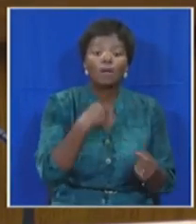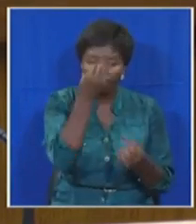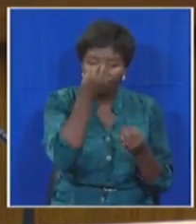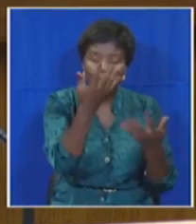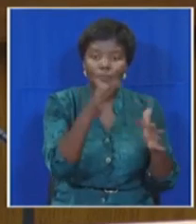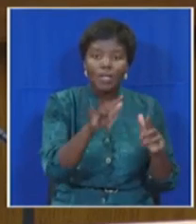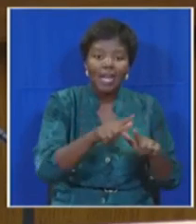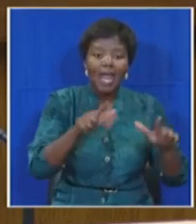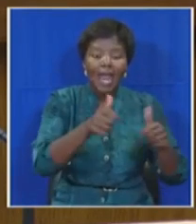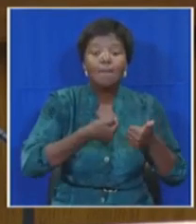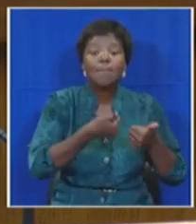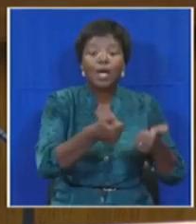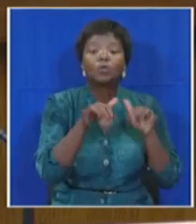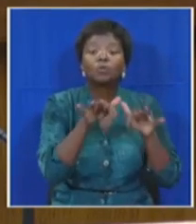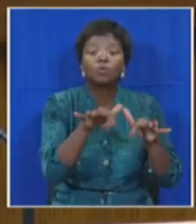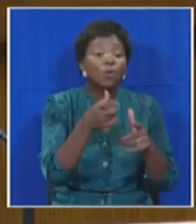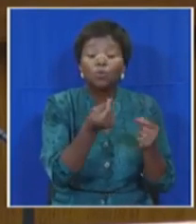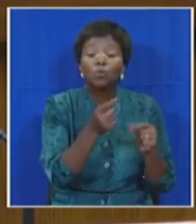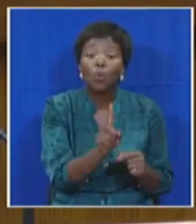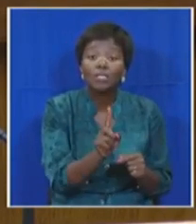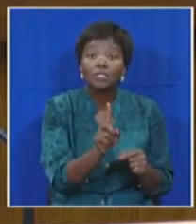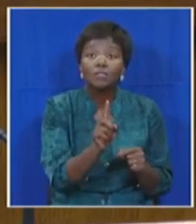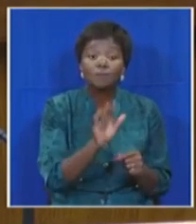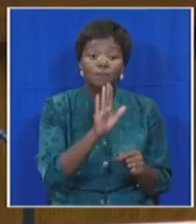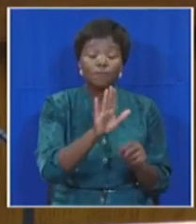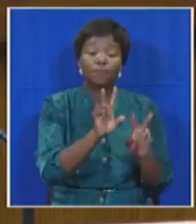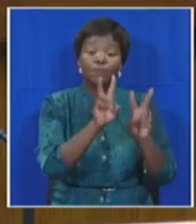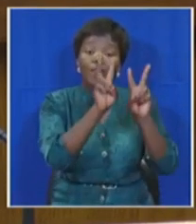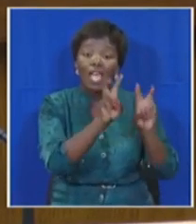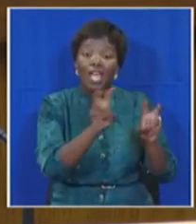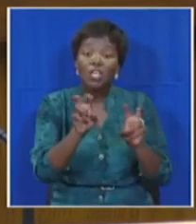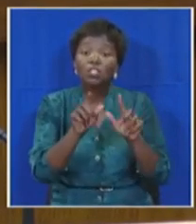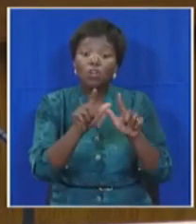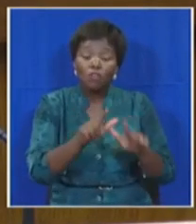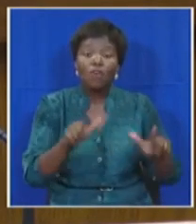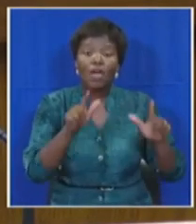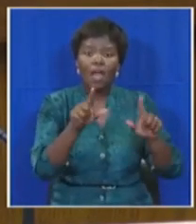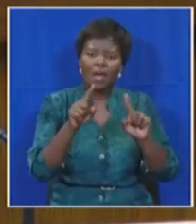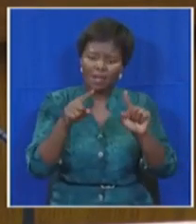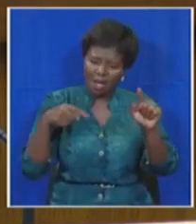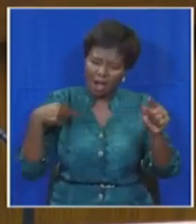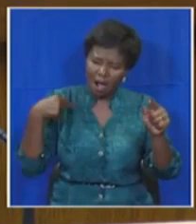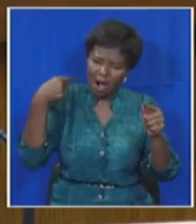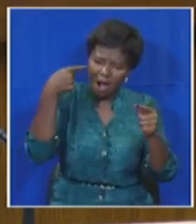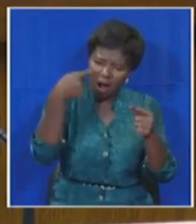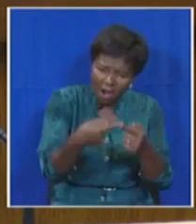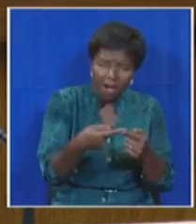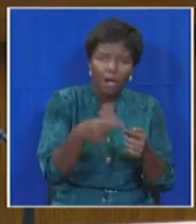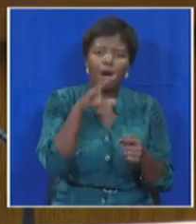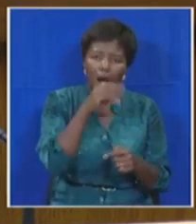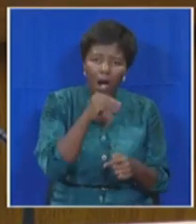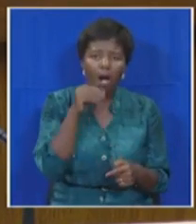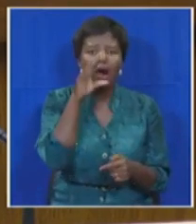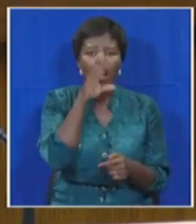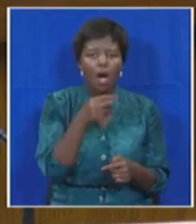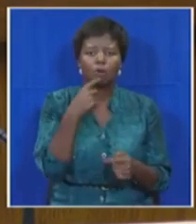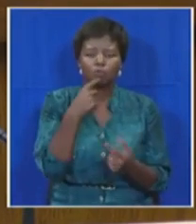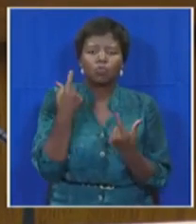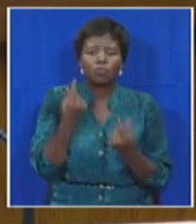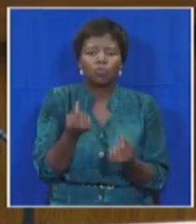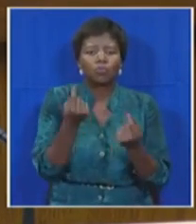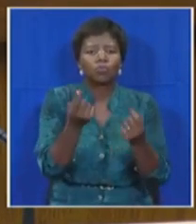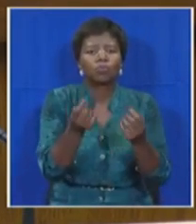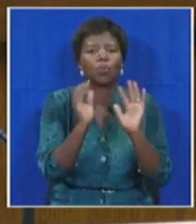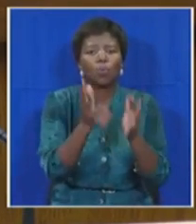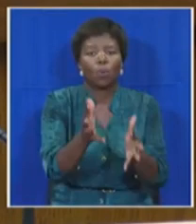land redistribution. The issue of land has been an arduous task for the ANC over the years. The ANC committed